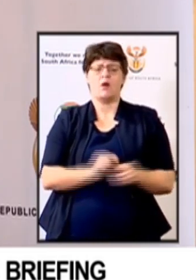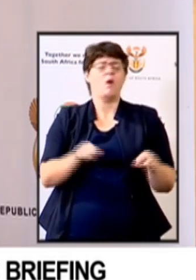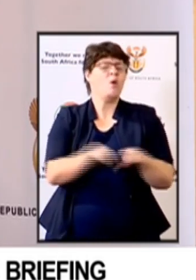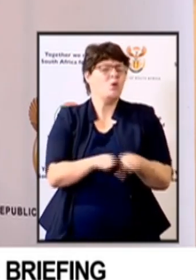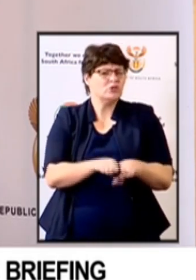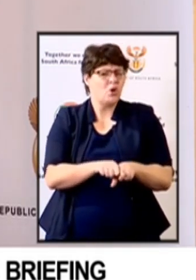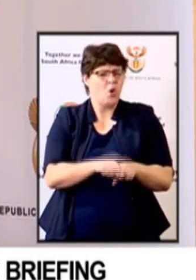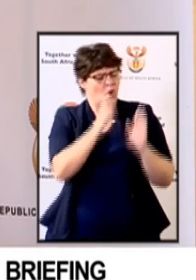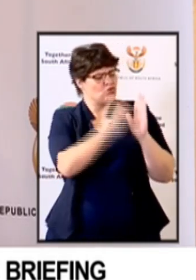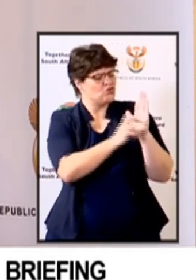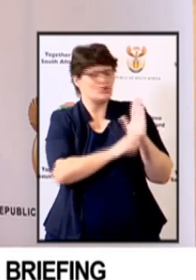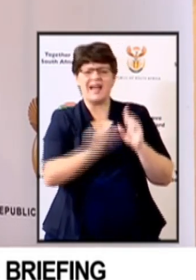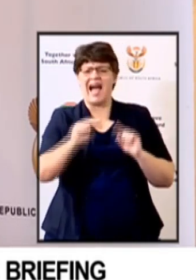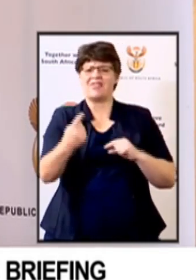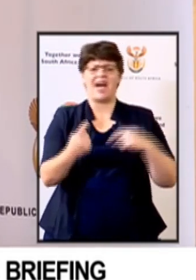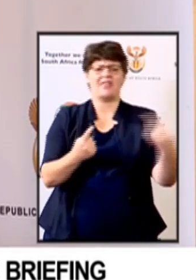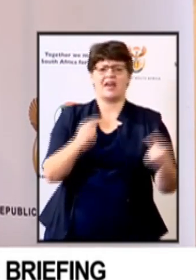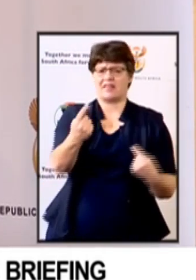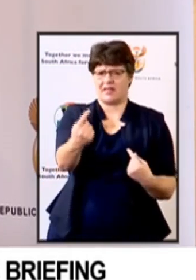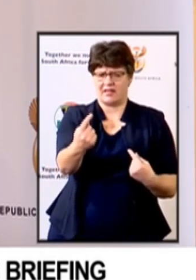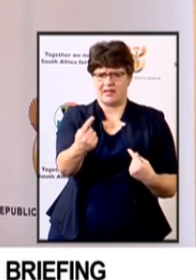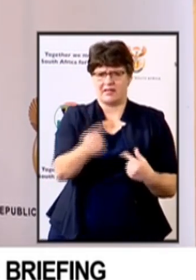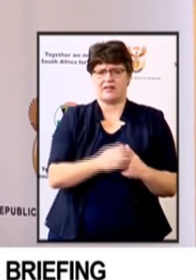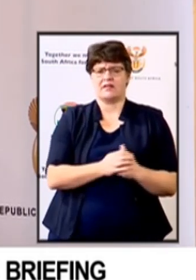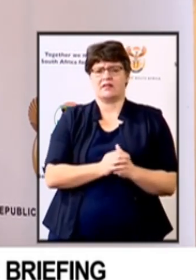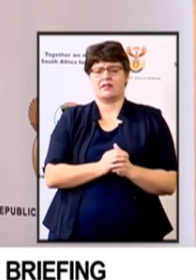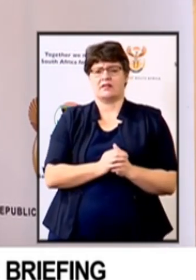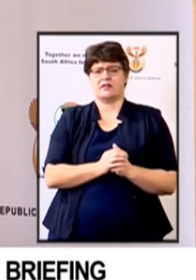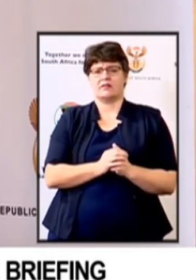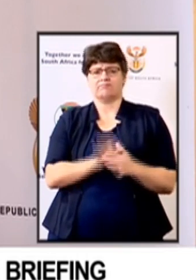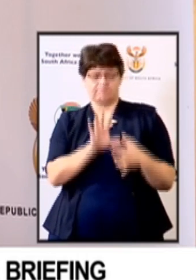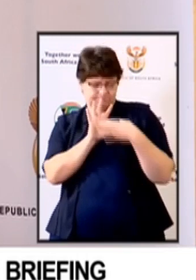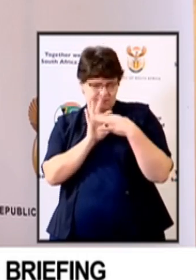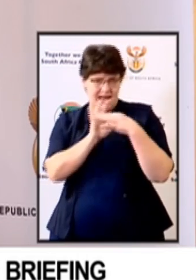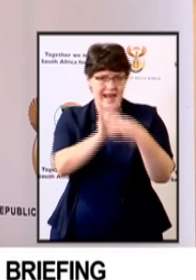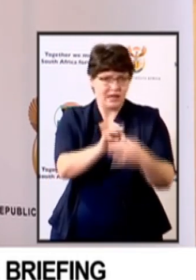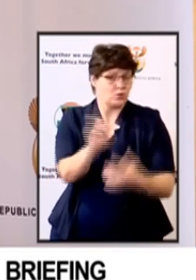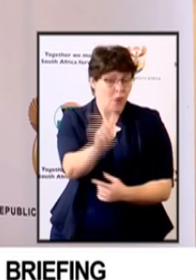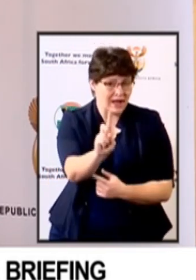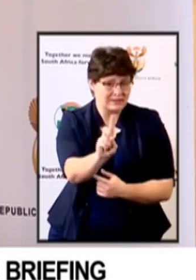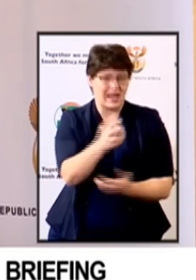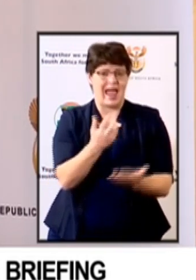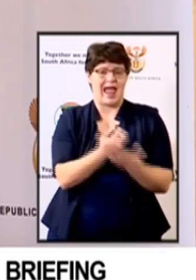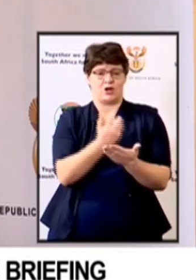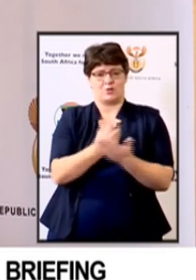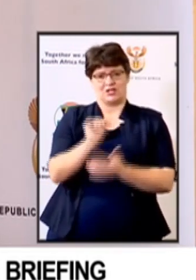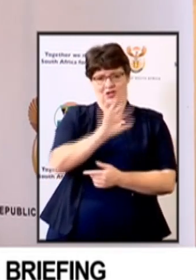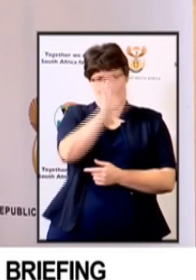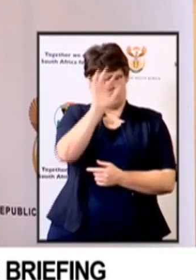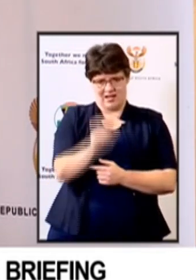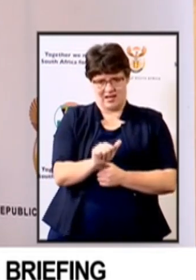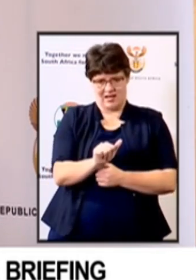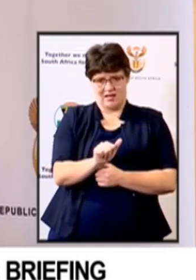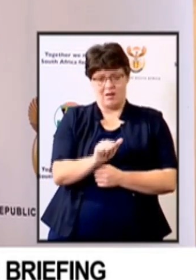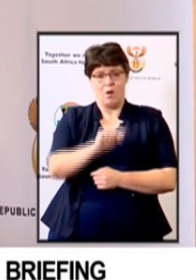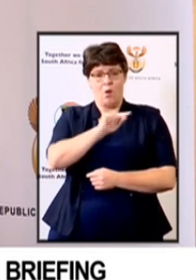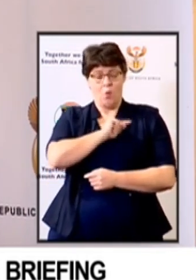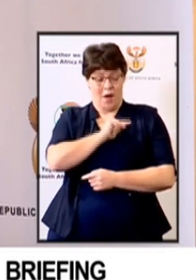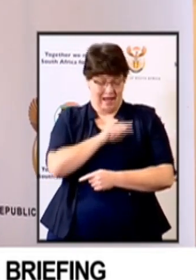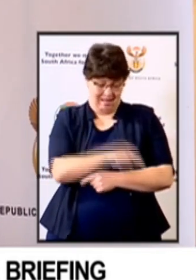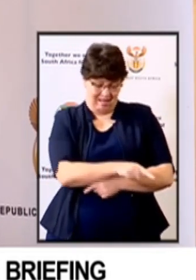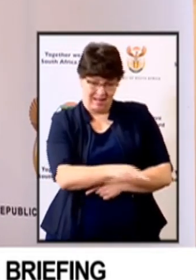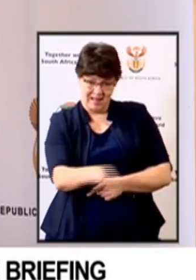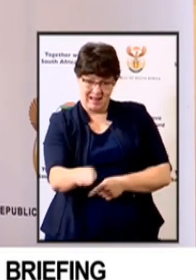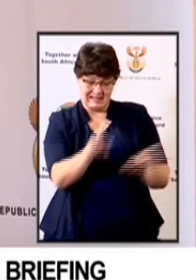other regulations in relation to the economy and supporting those who were in need in